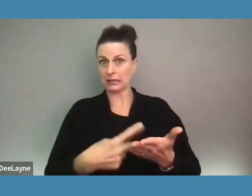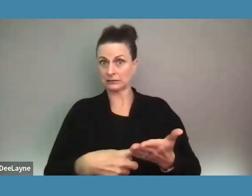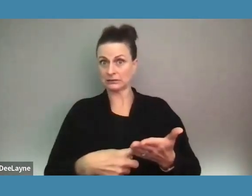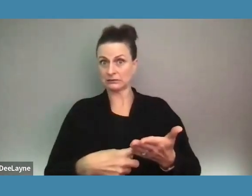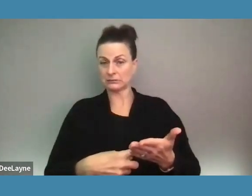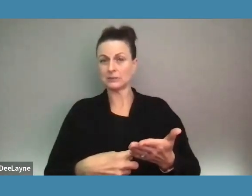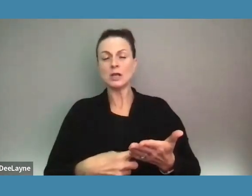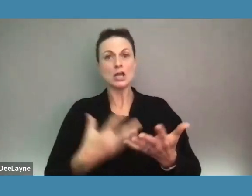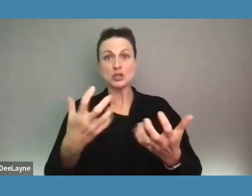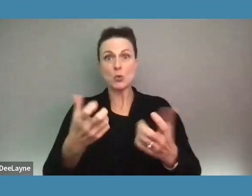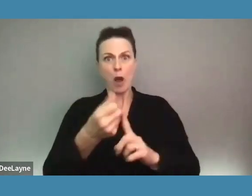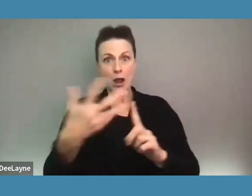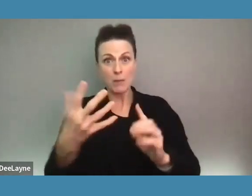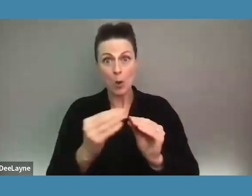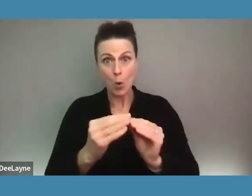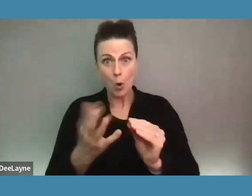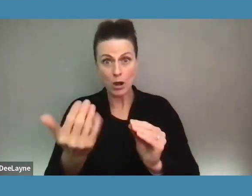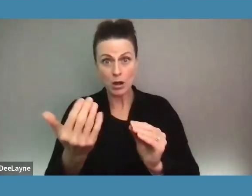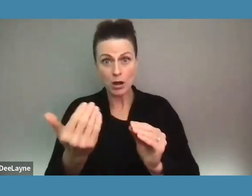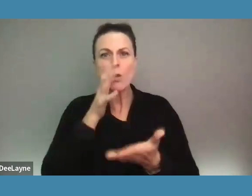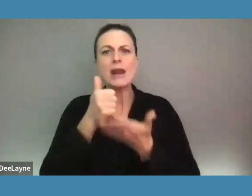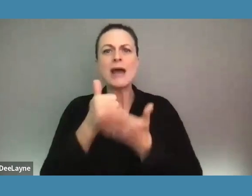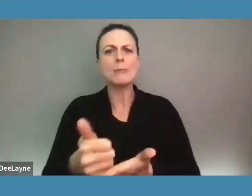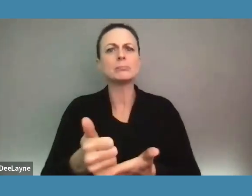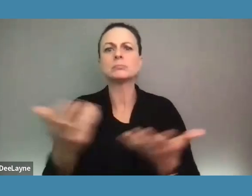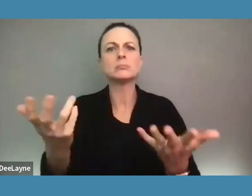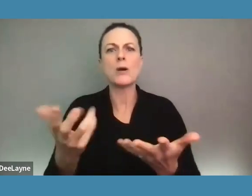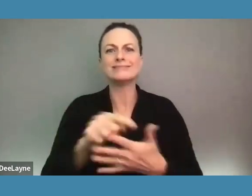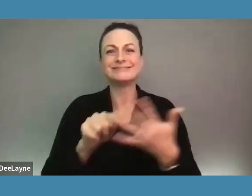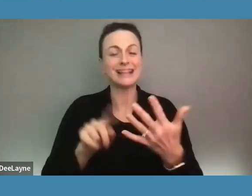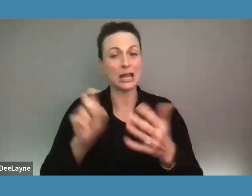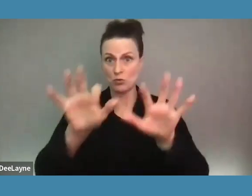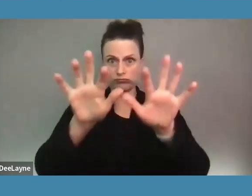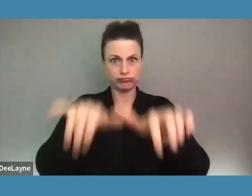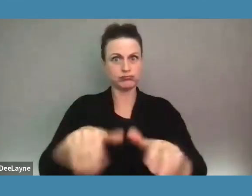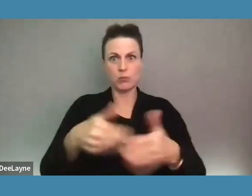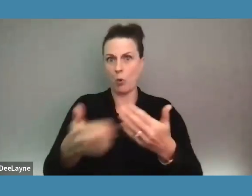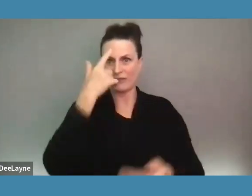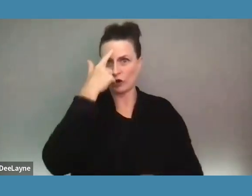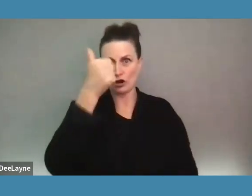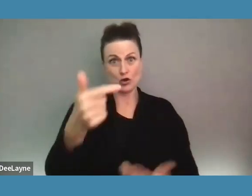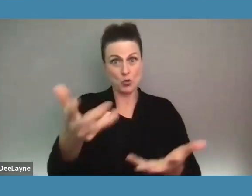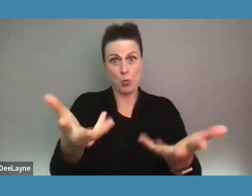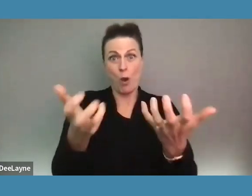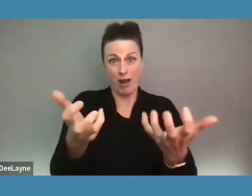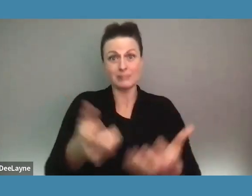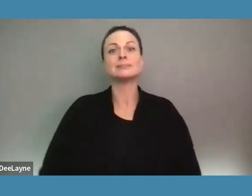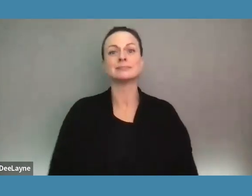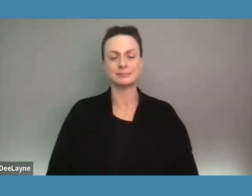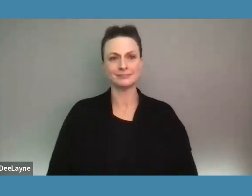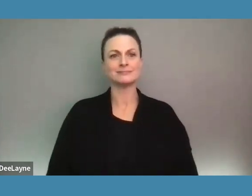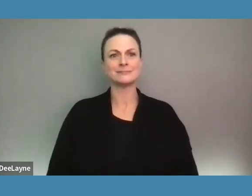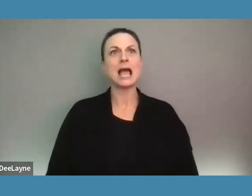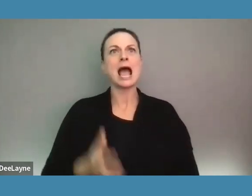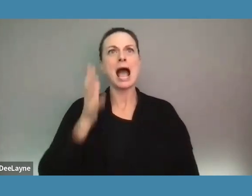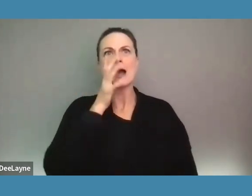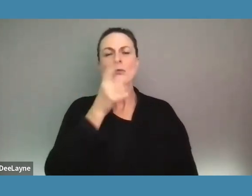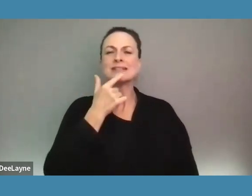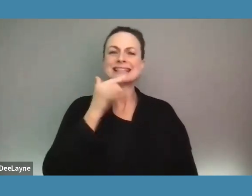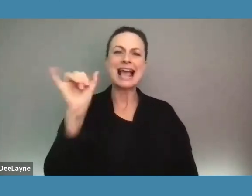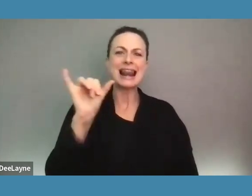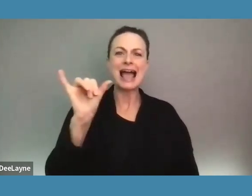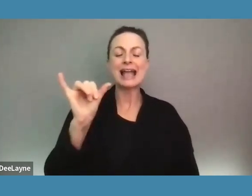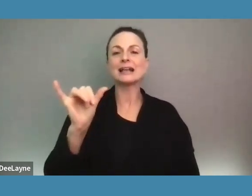wish we talked more about, would be helpful to you? And you can put in whatever you want. I would say, like,